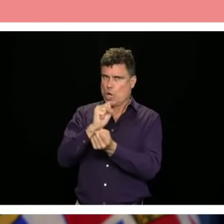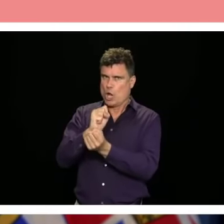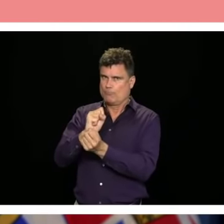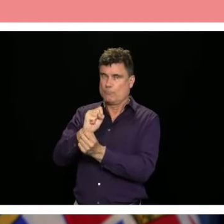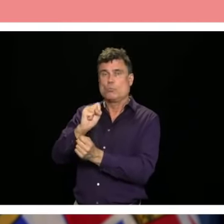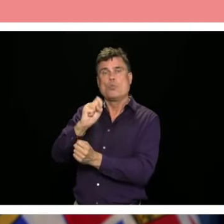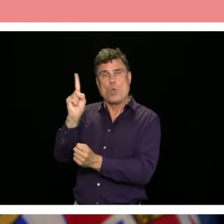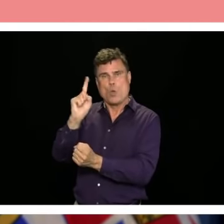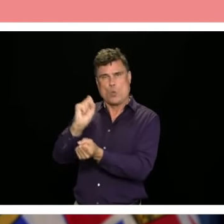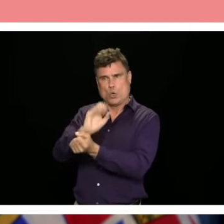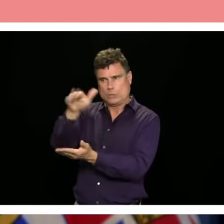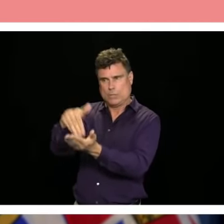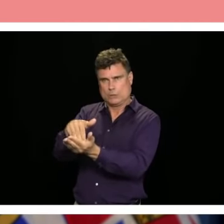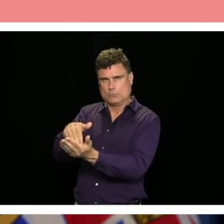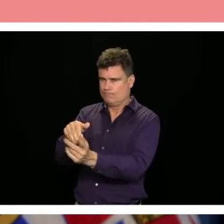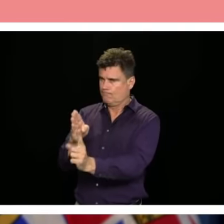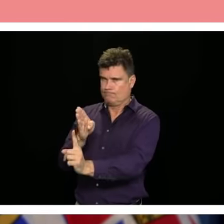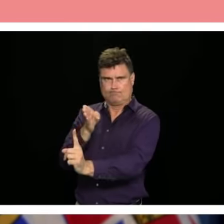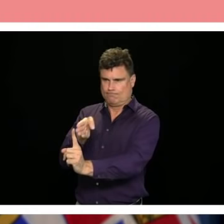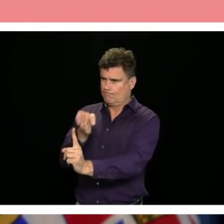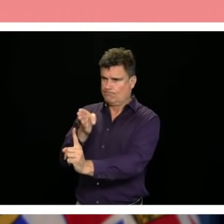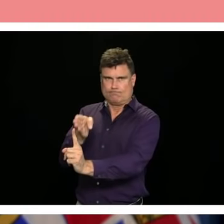Next question is from Fran Yanor, The Go.